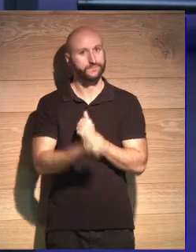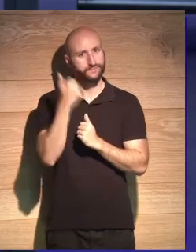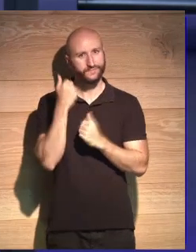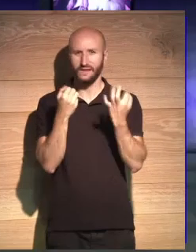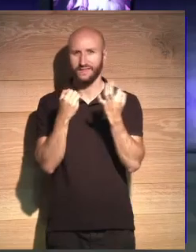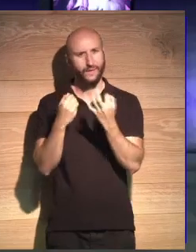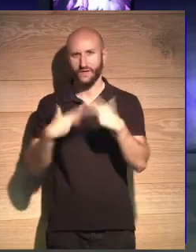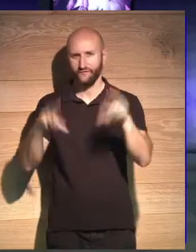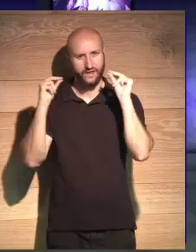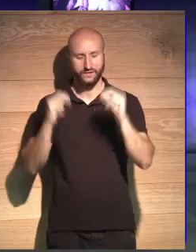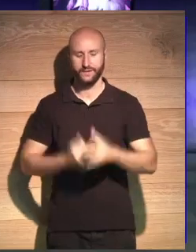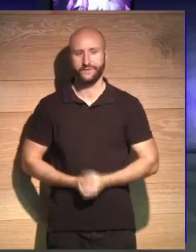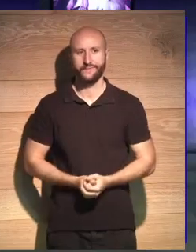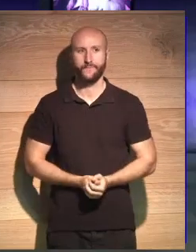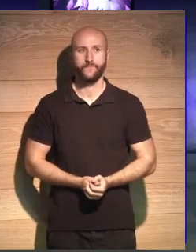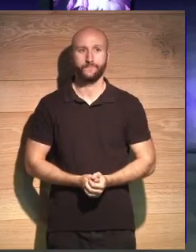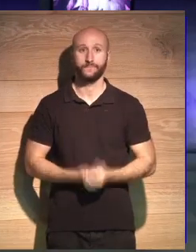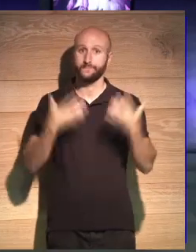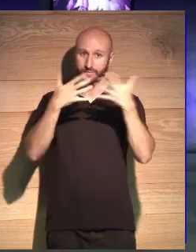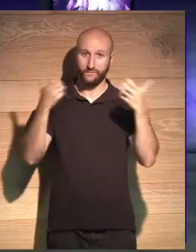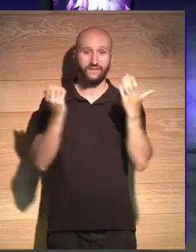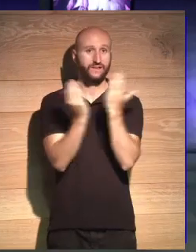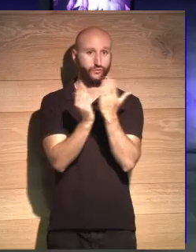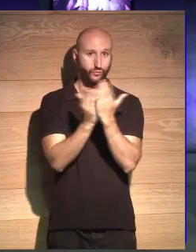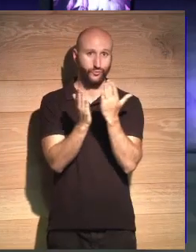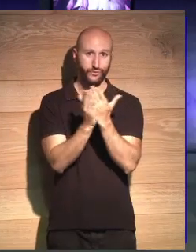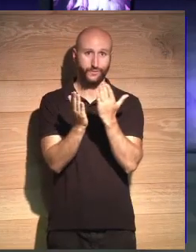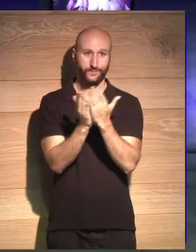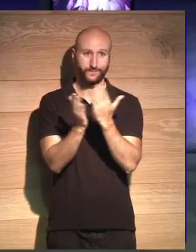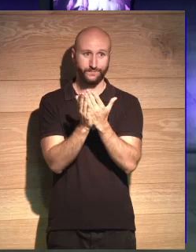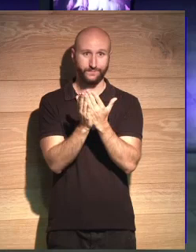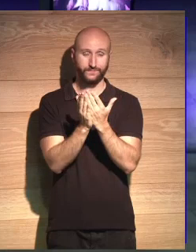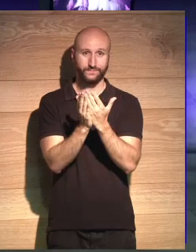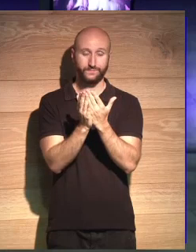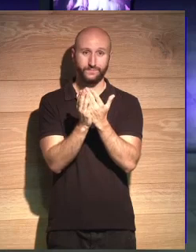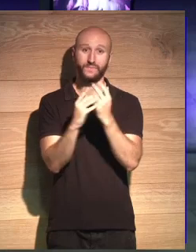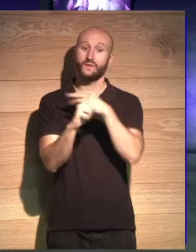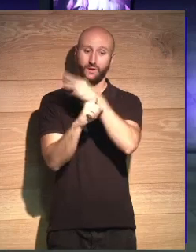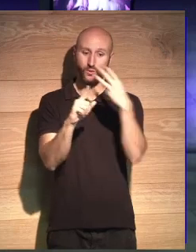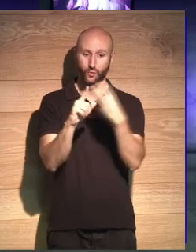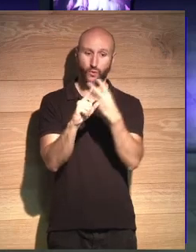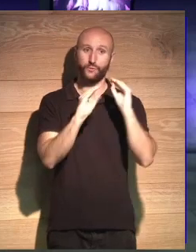that we need to overcome these generalizations.